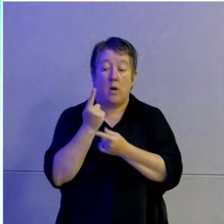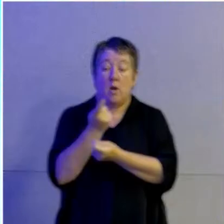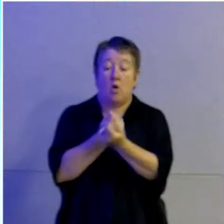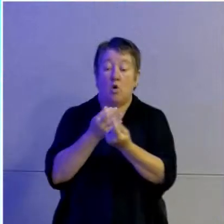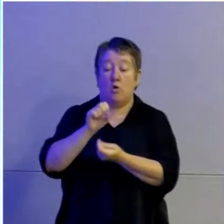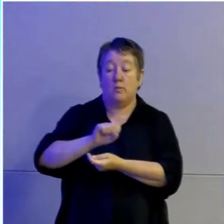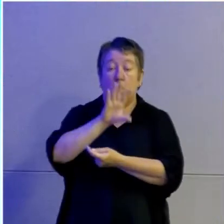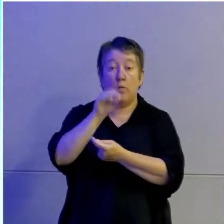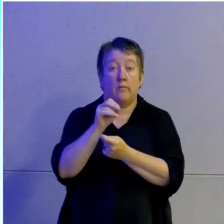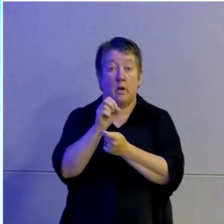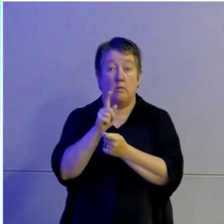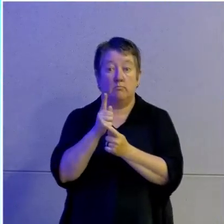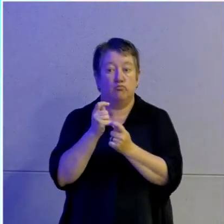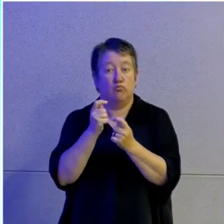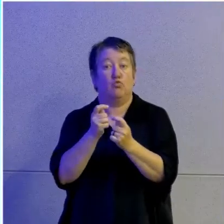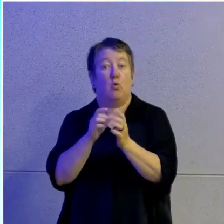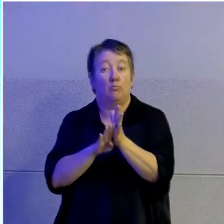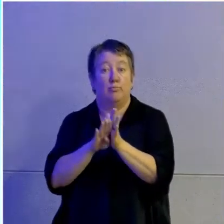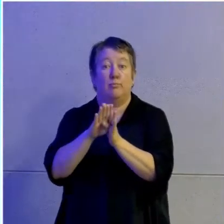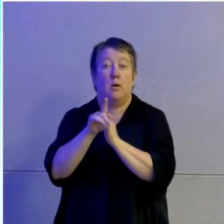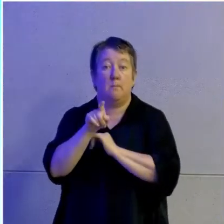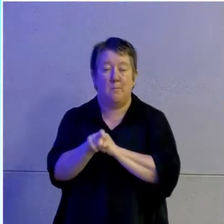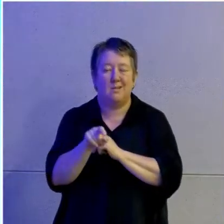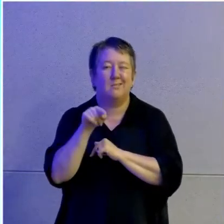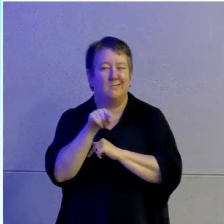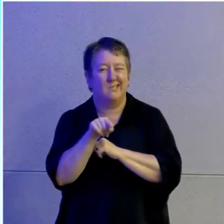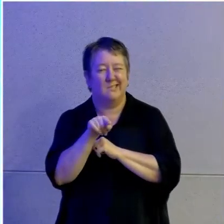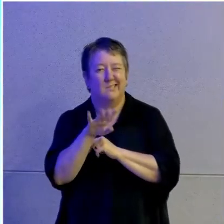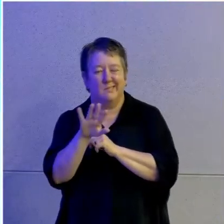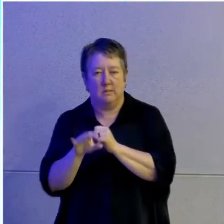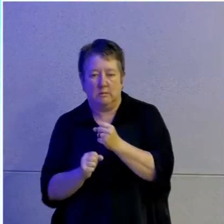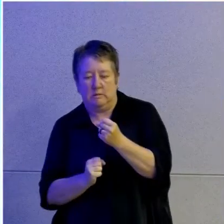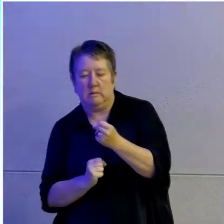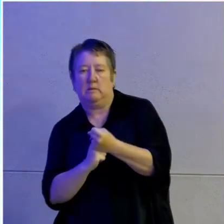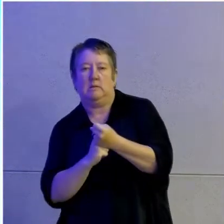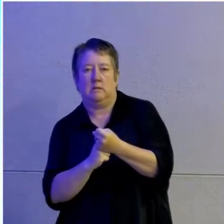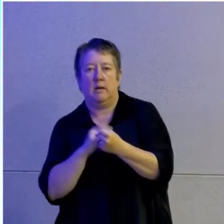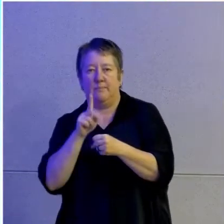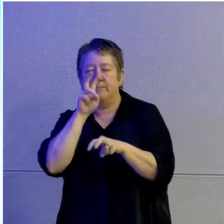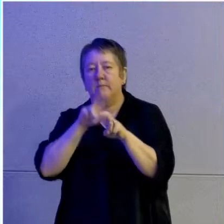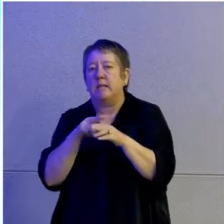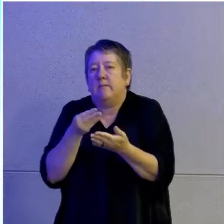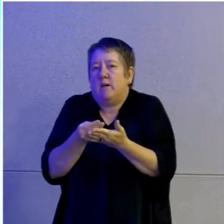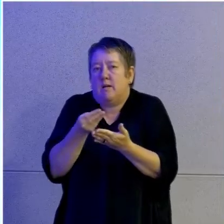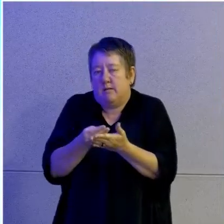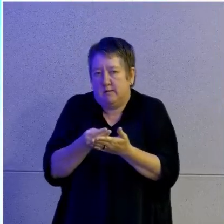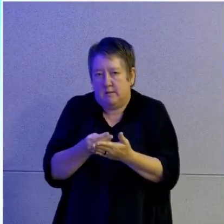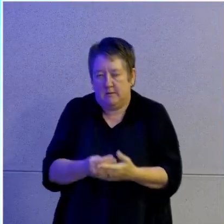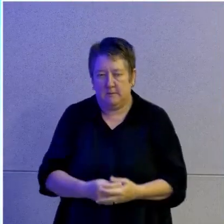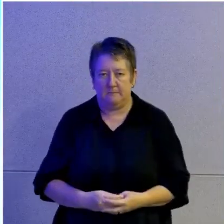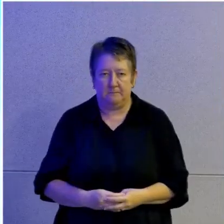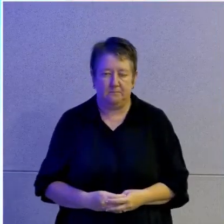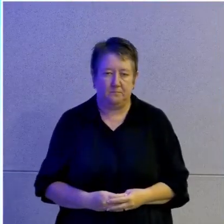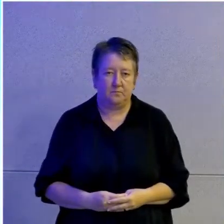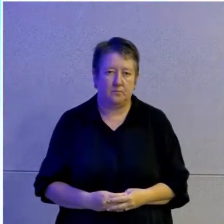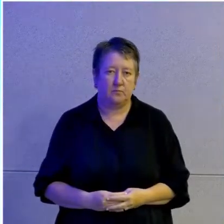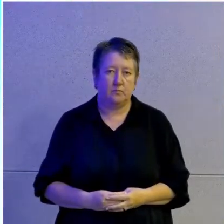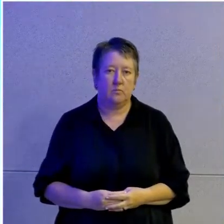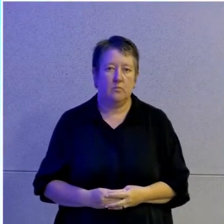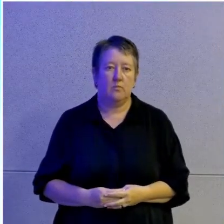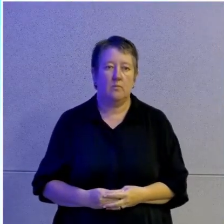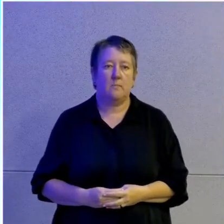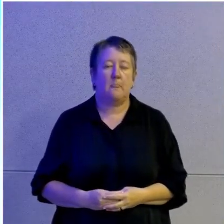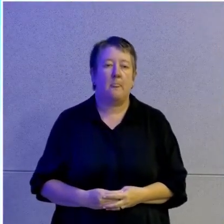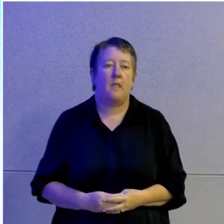country, this is the cornerstone and the backbone of that as a country. As the